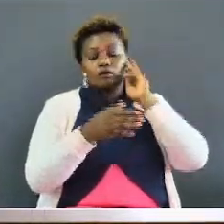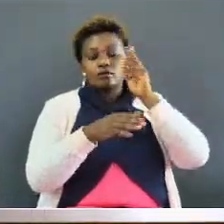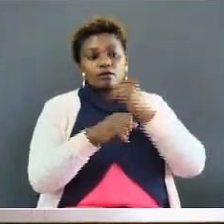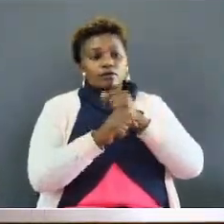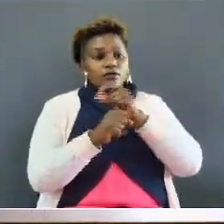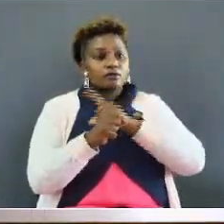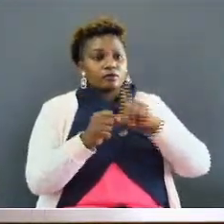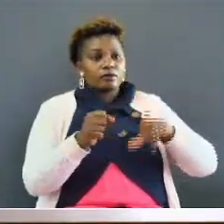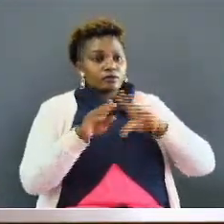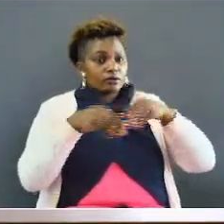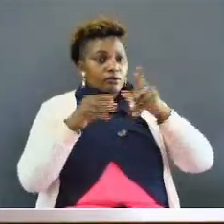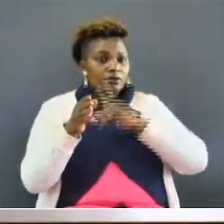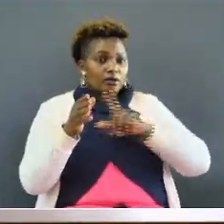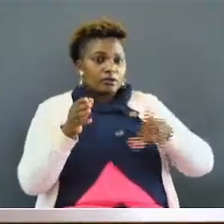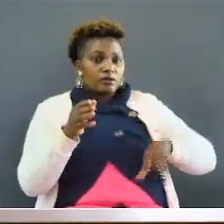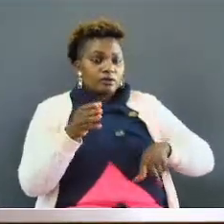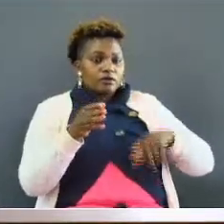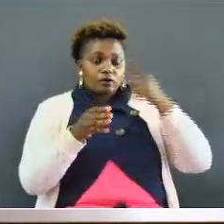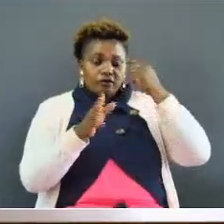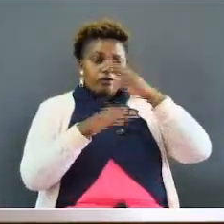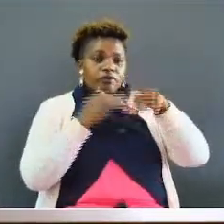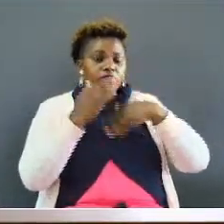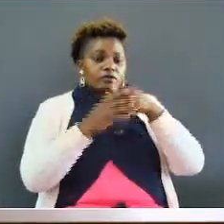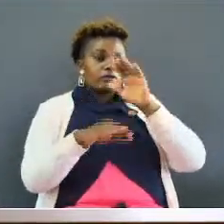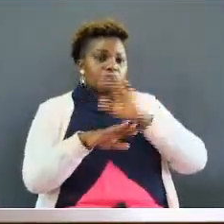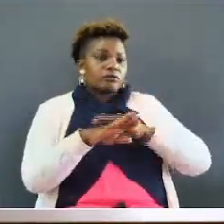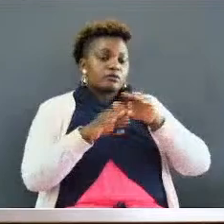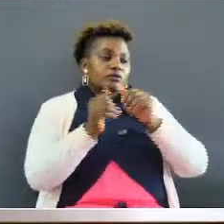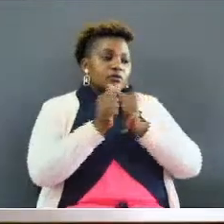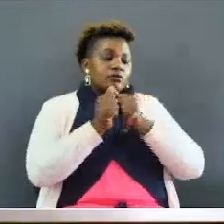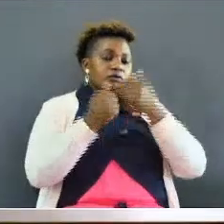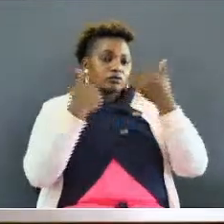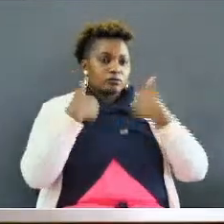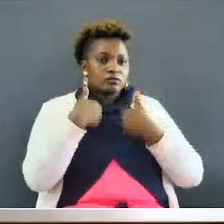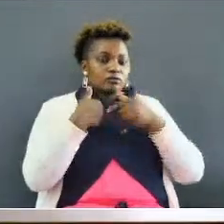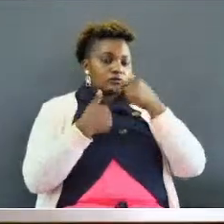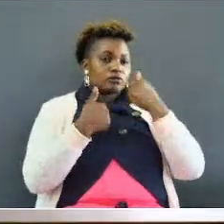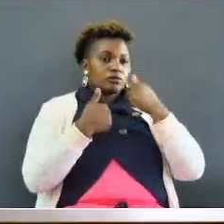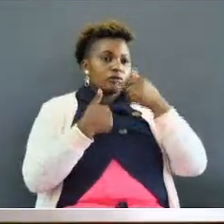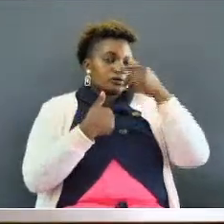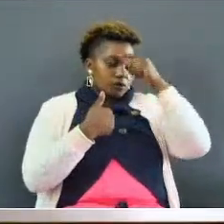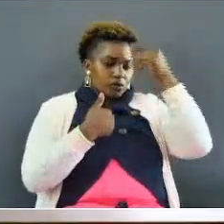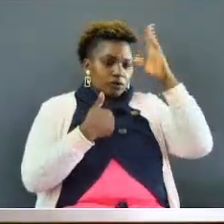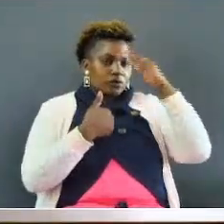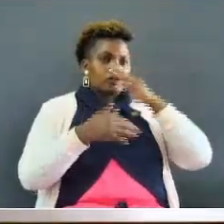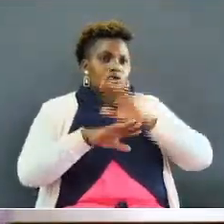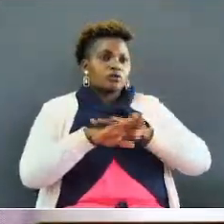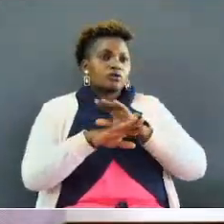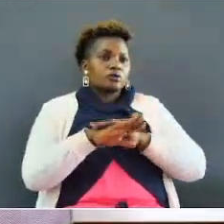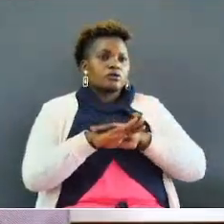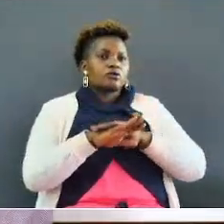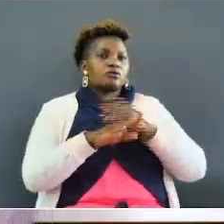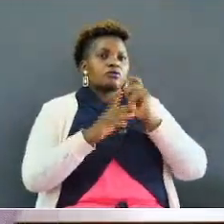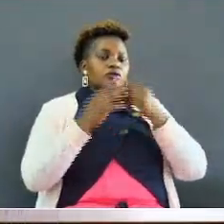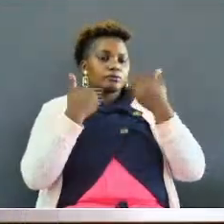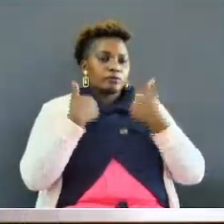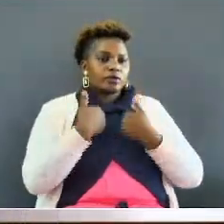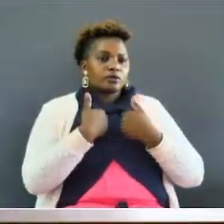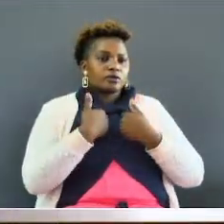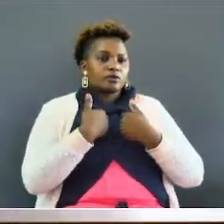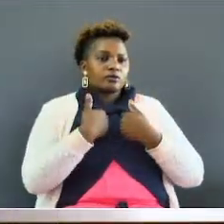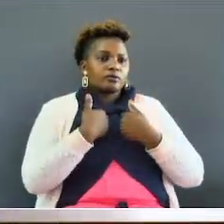the Lord? What shall I give to the Lord for all his goodness to me? Because I'm here because God has been very gracious to me.